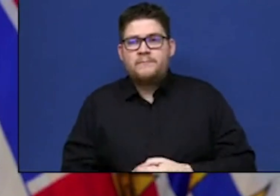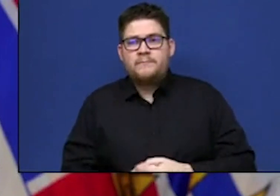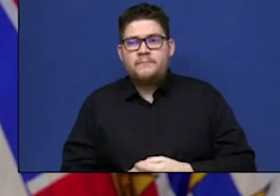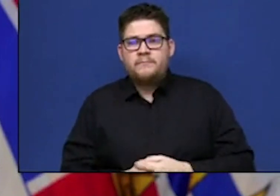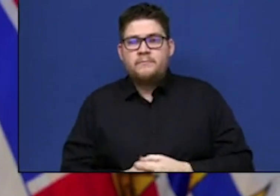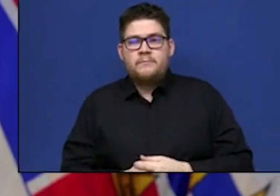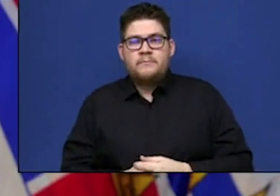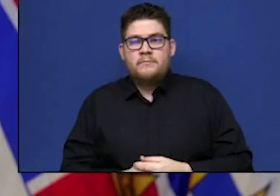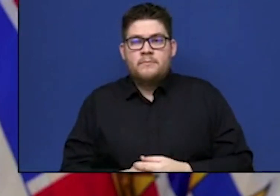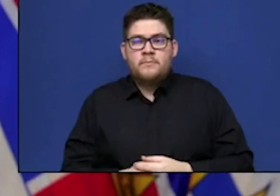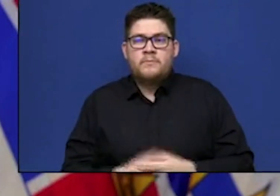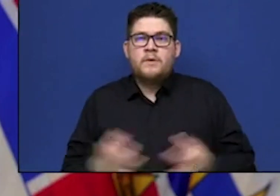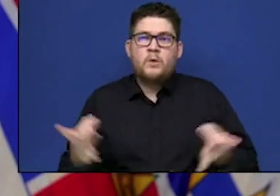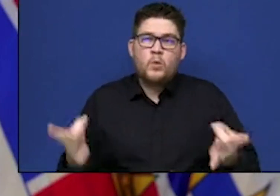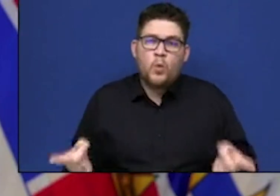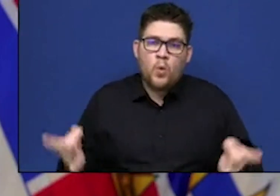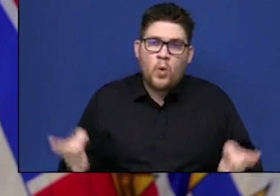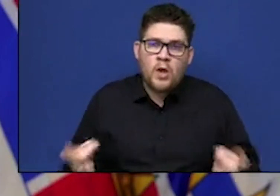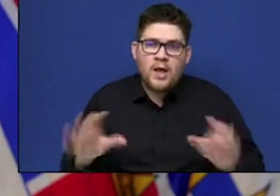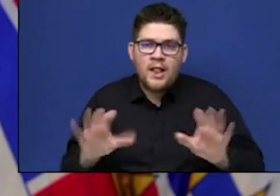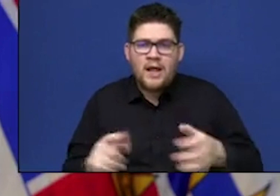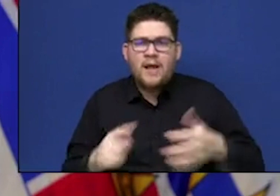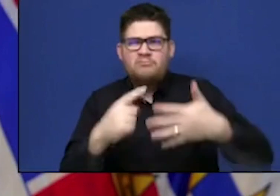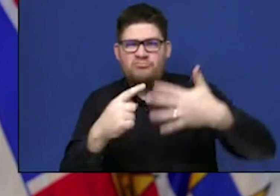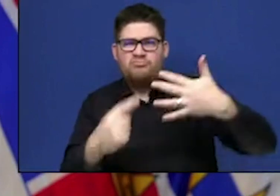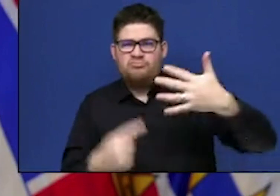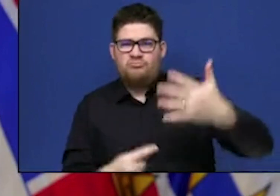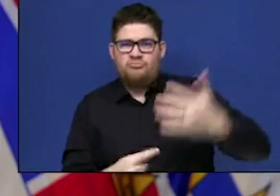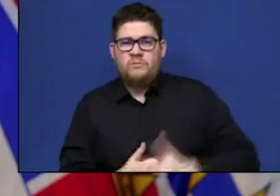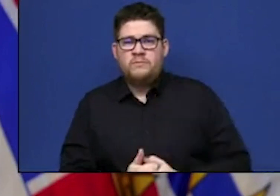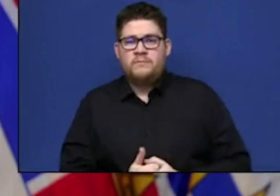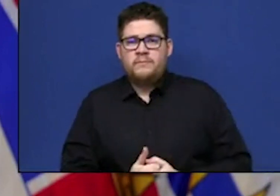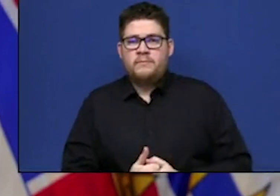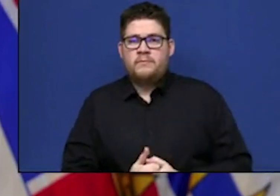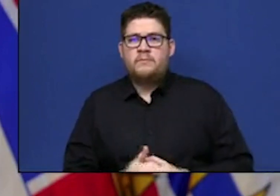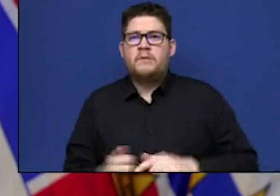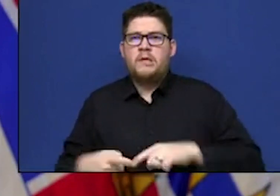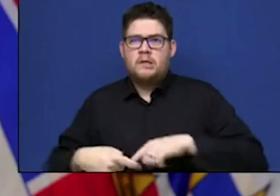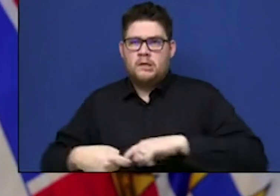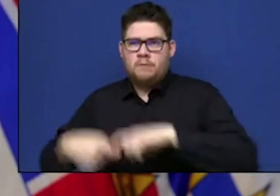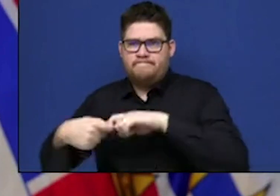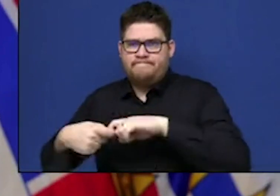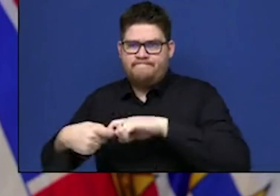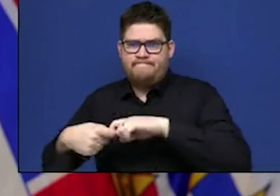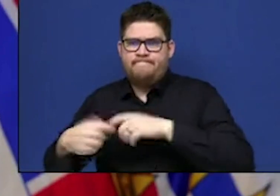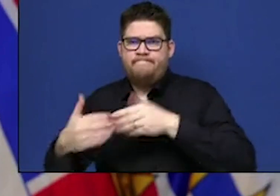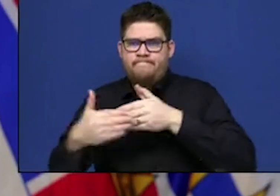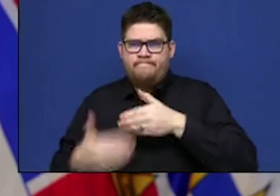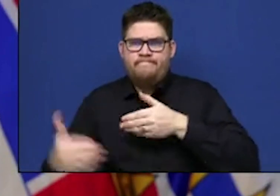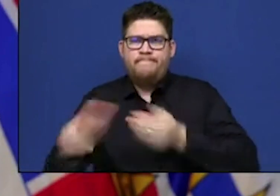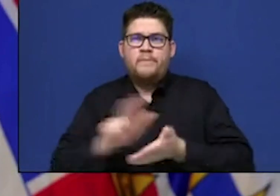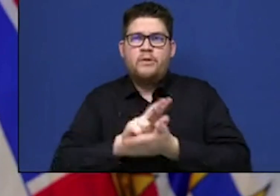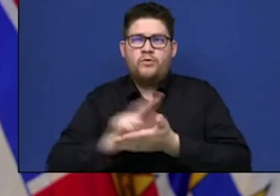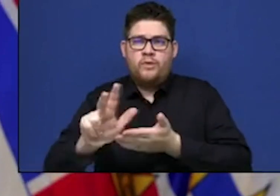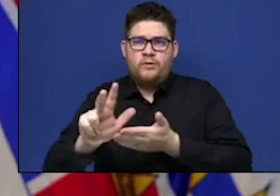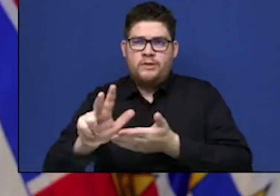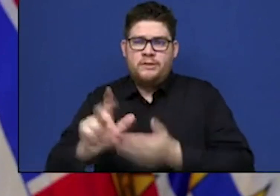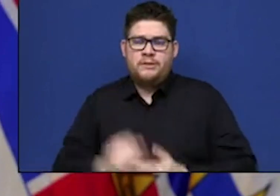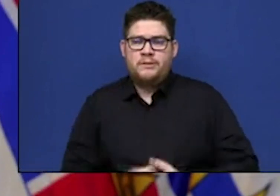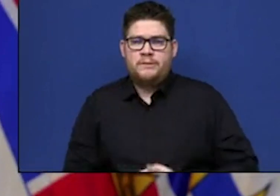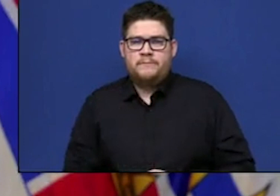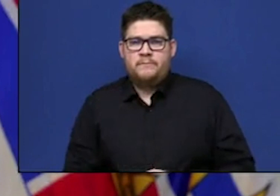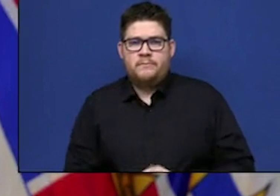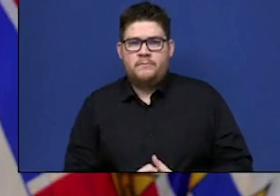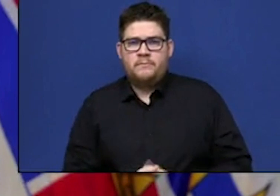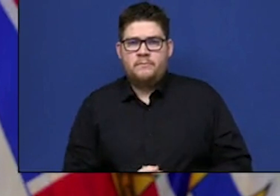challenge for youth as well. They want to go out and play games and have games with others. But we need to